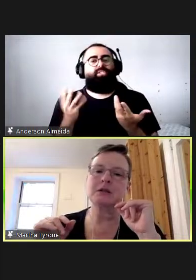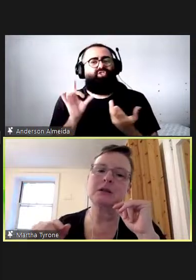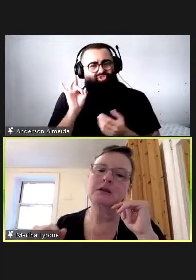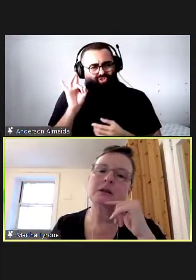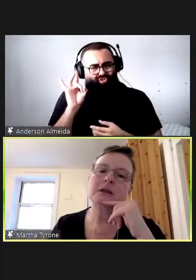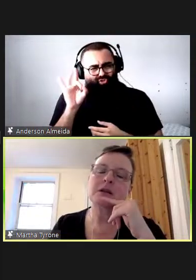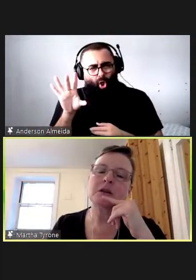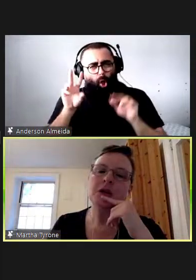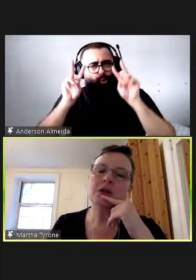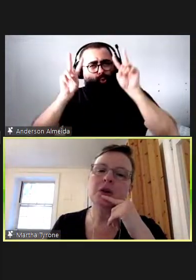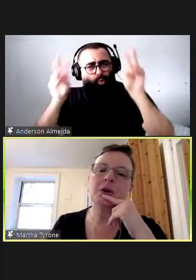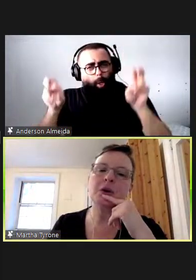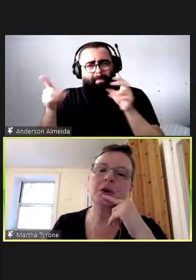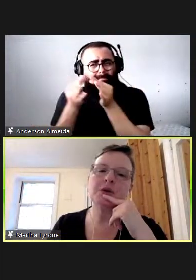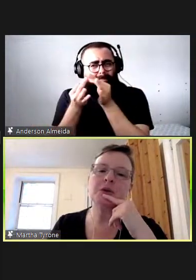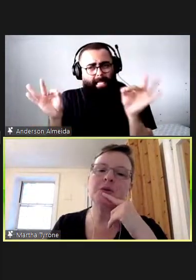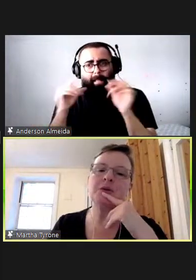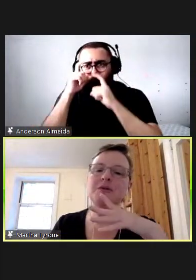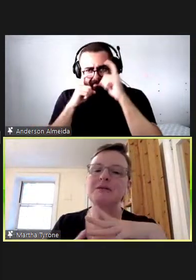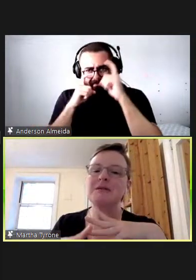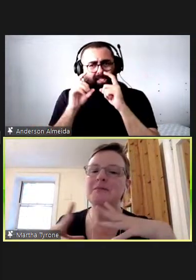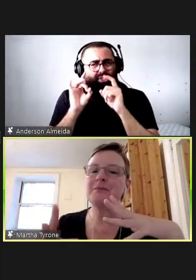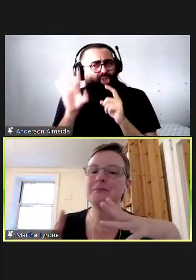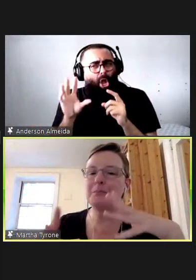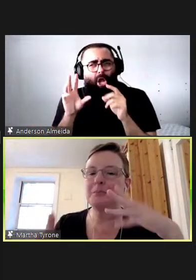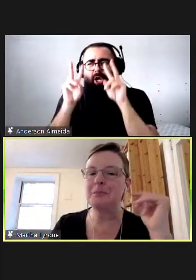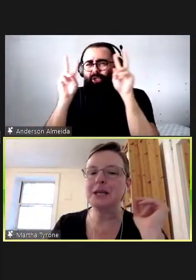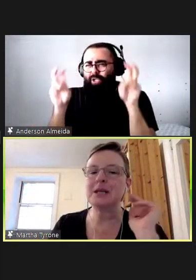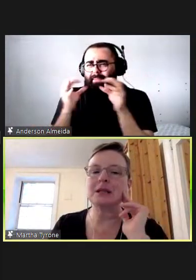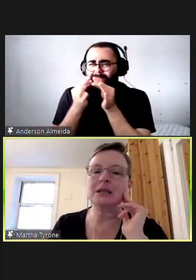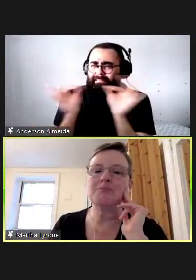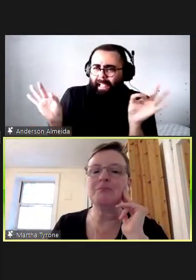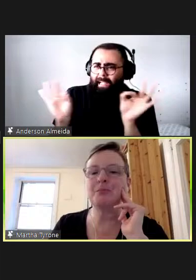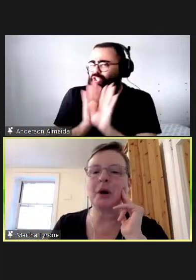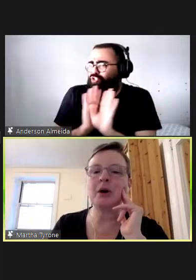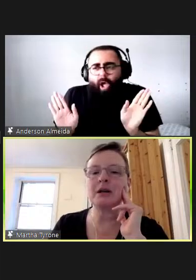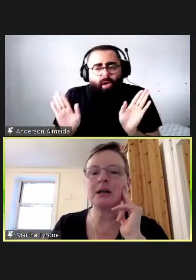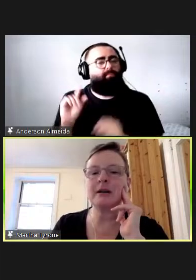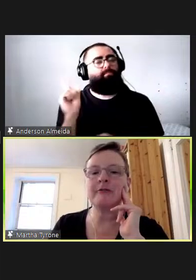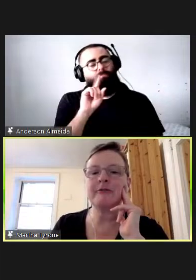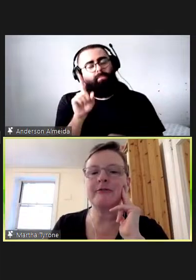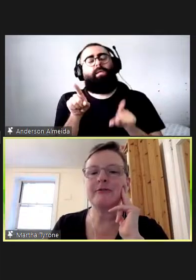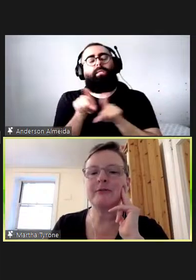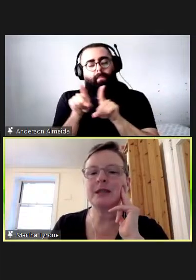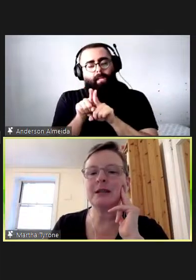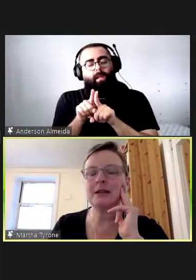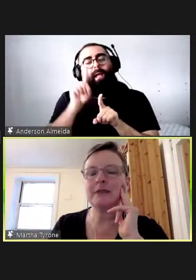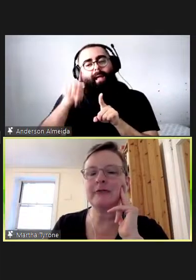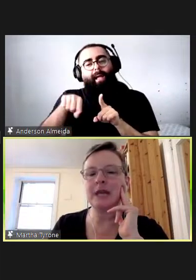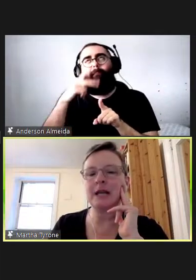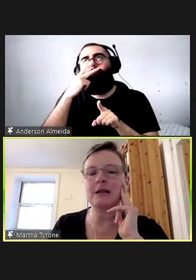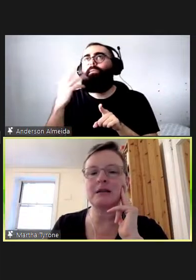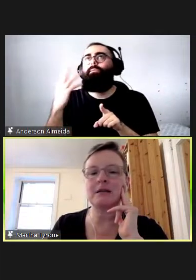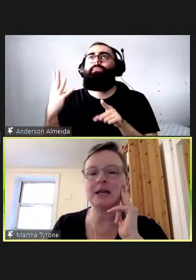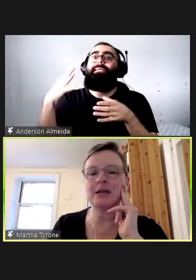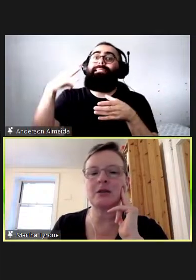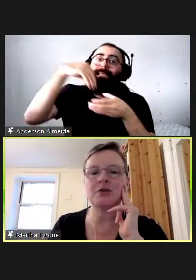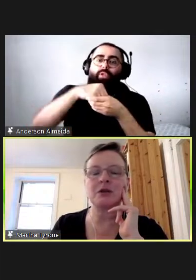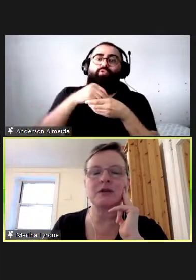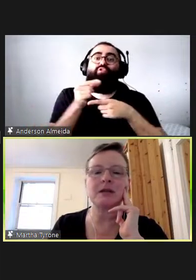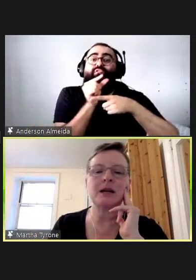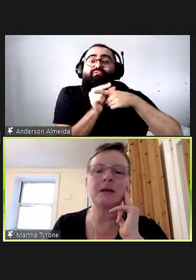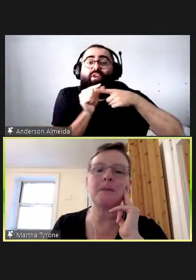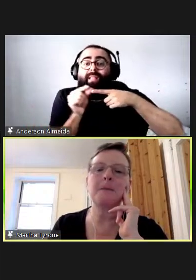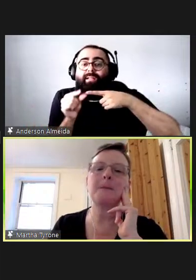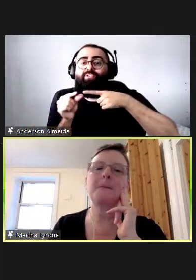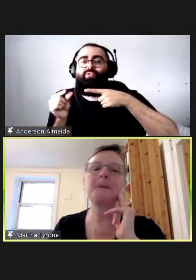structure. They're also basically part of the phonetic execution